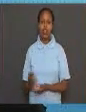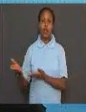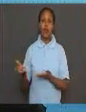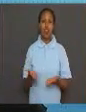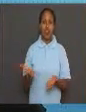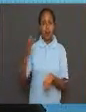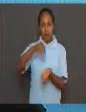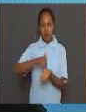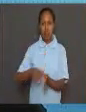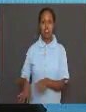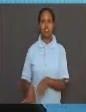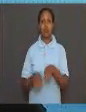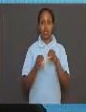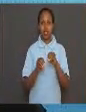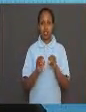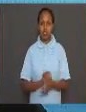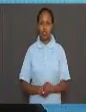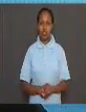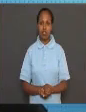Welcome back, students.